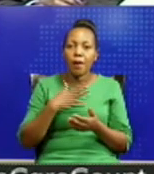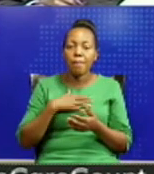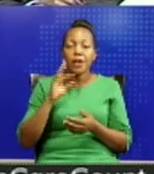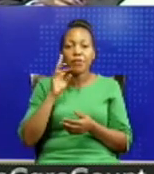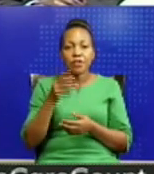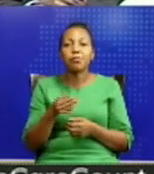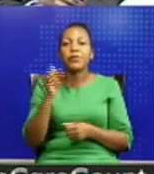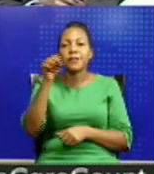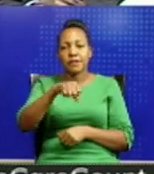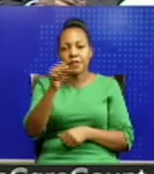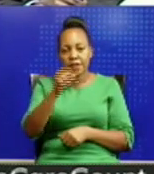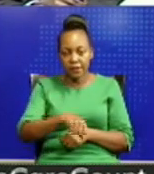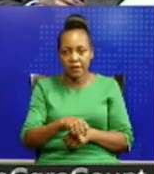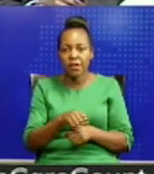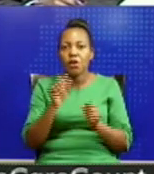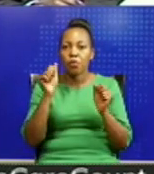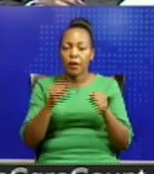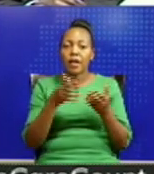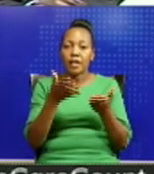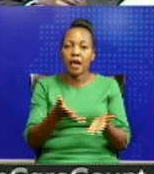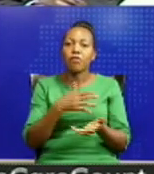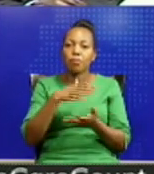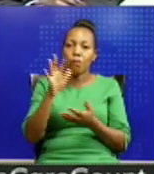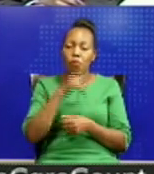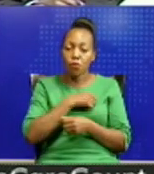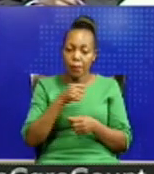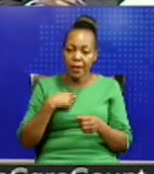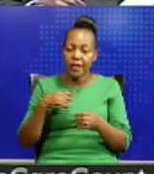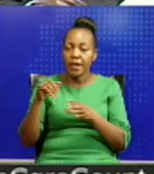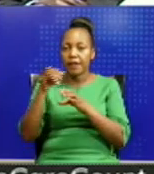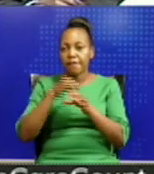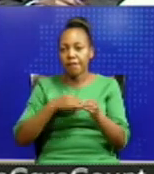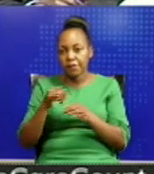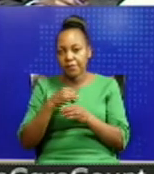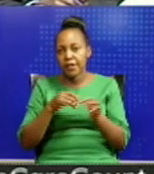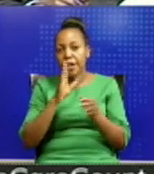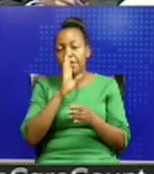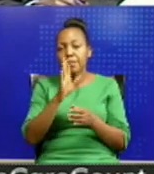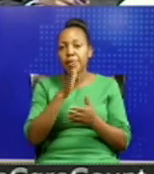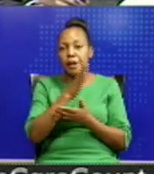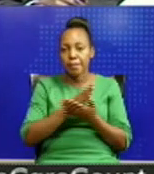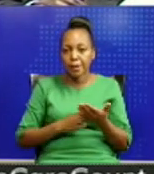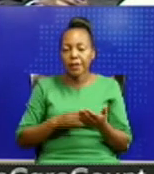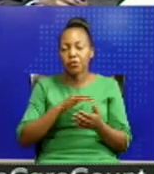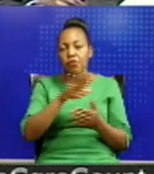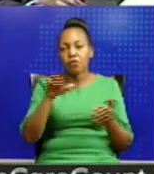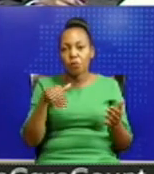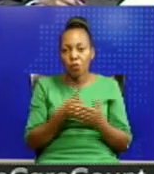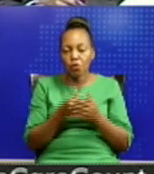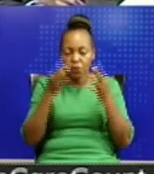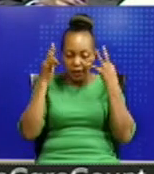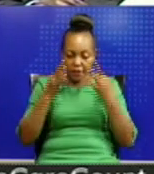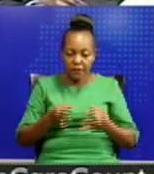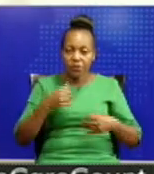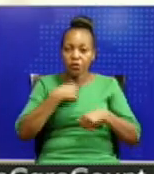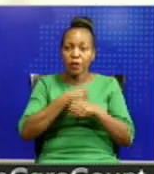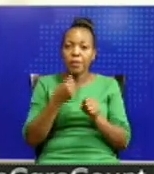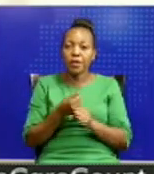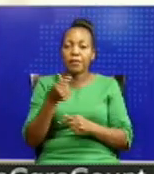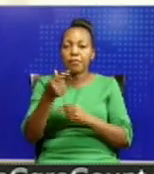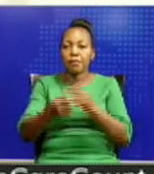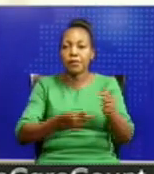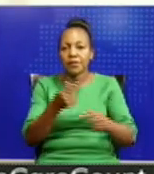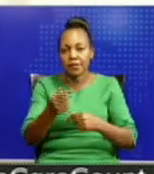response is yes. We should have more women involved and be part and partial of all decision-making